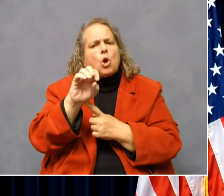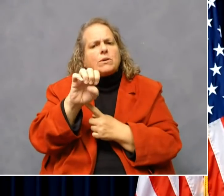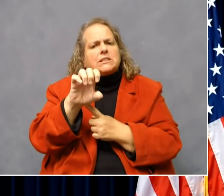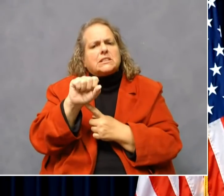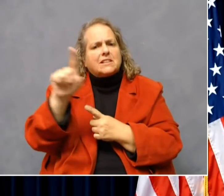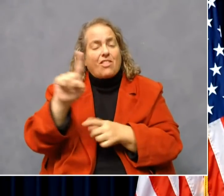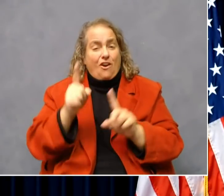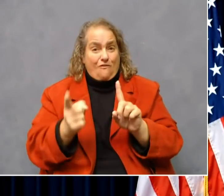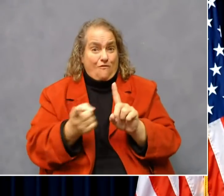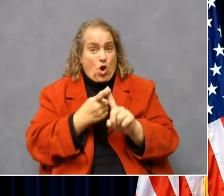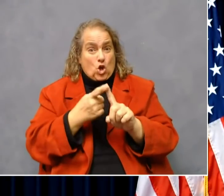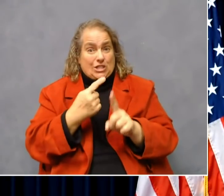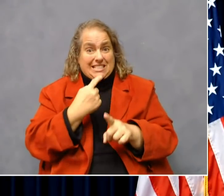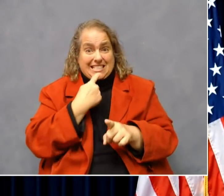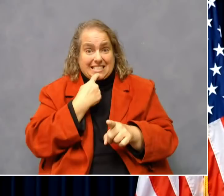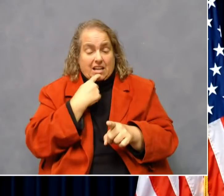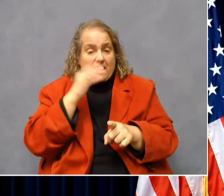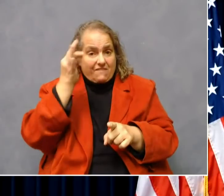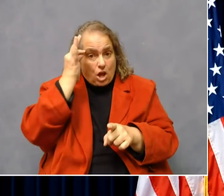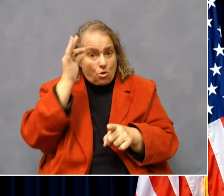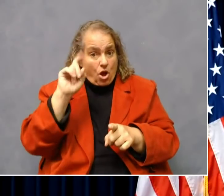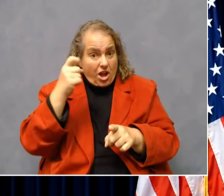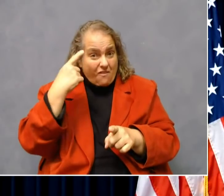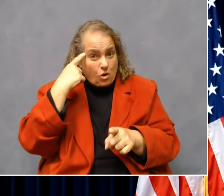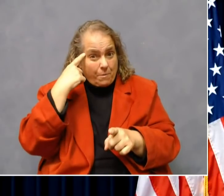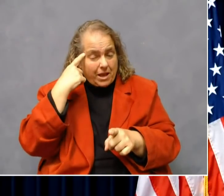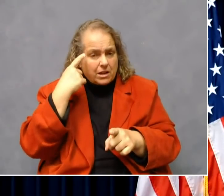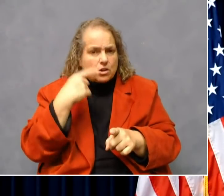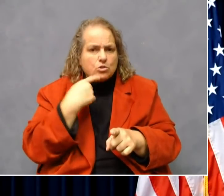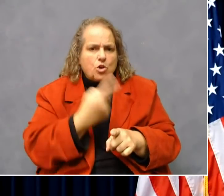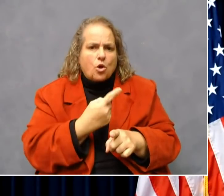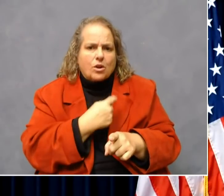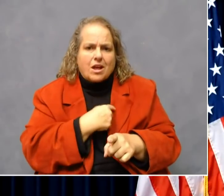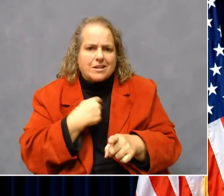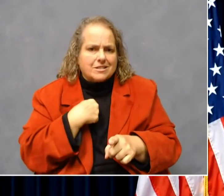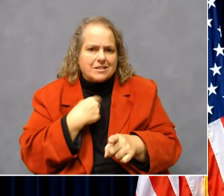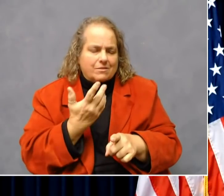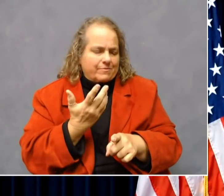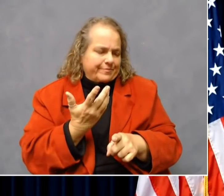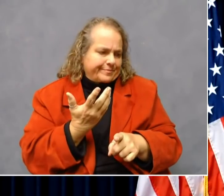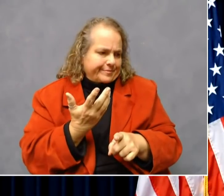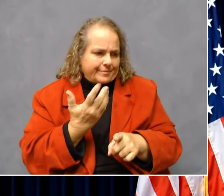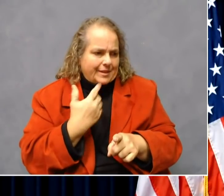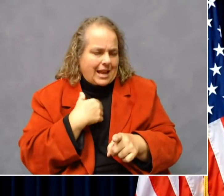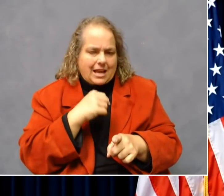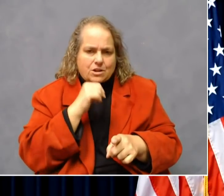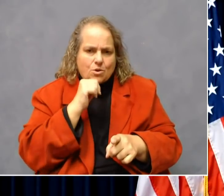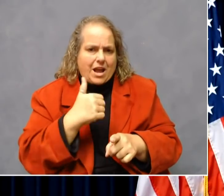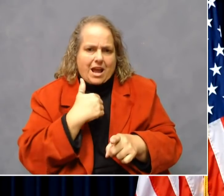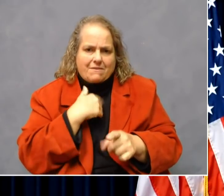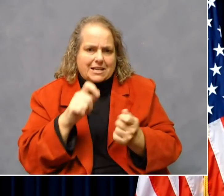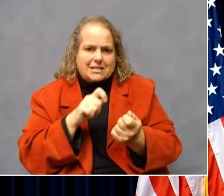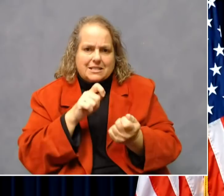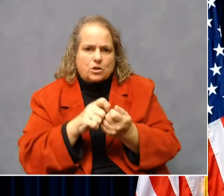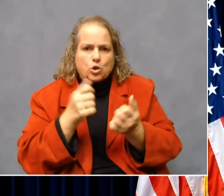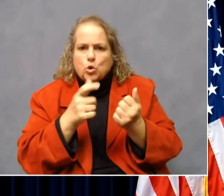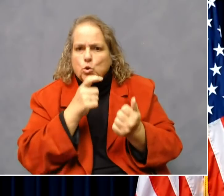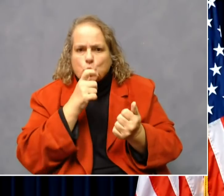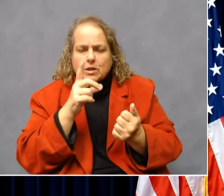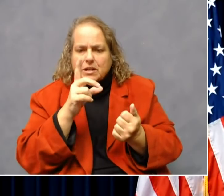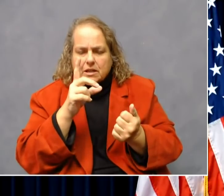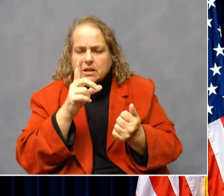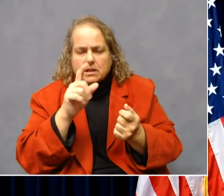So the federal government communicated that to us. We can figure out the branch. Most of the time when we have